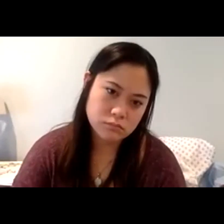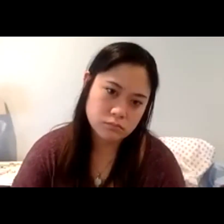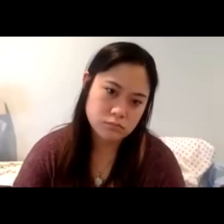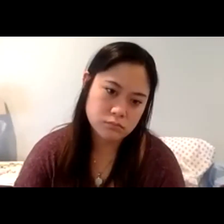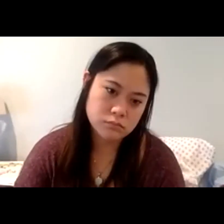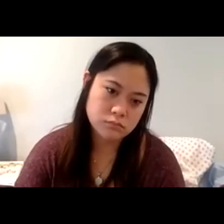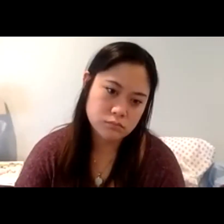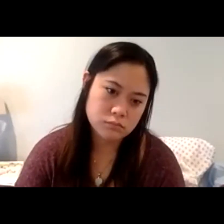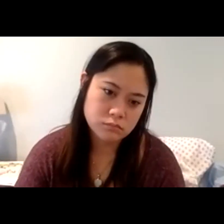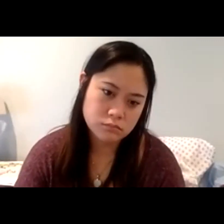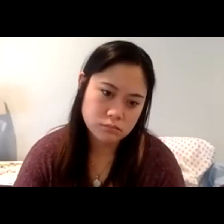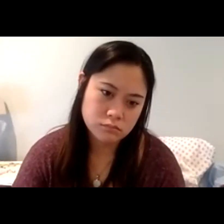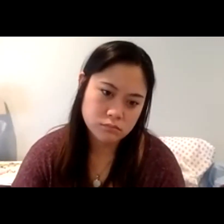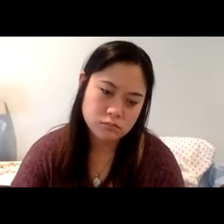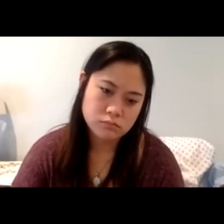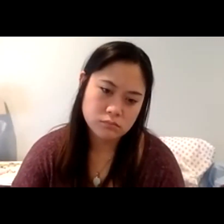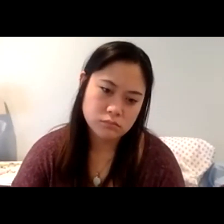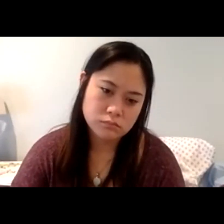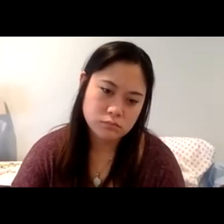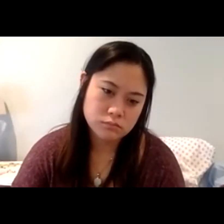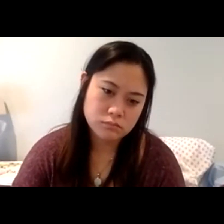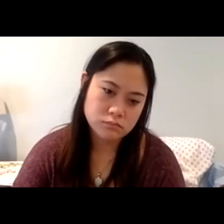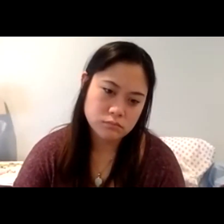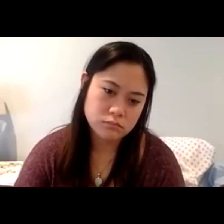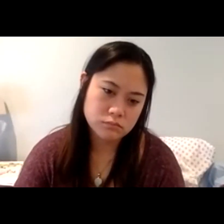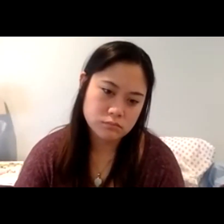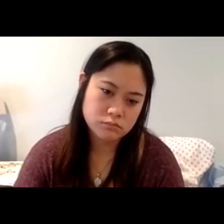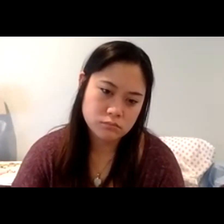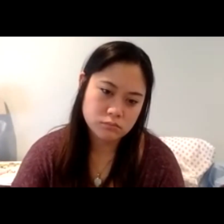stuff. I mean, like, that's what I was asking about. Because